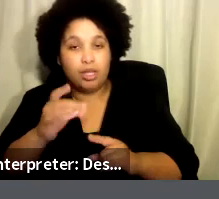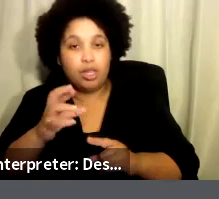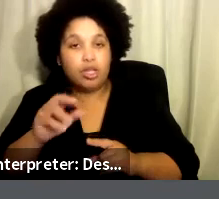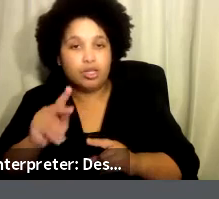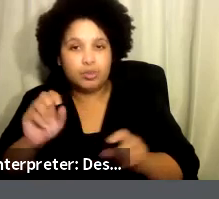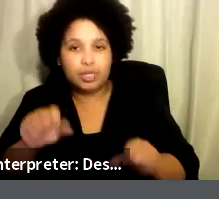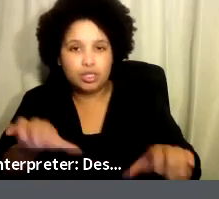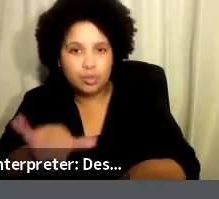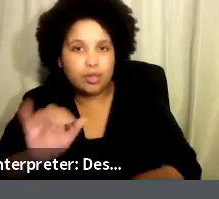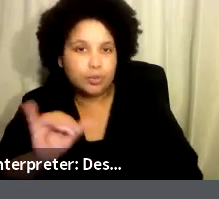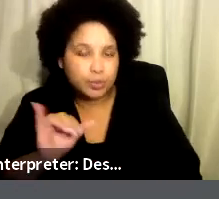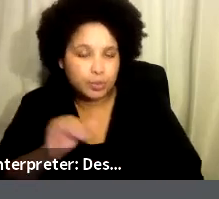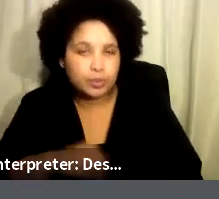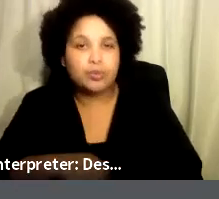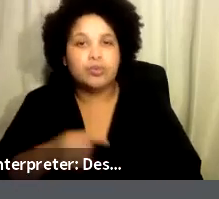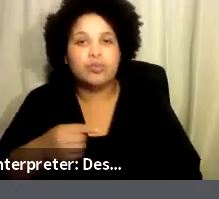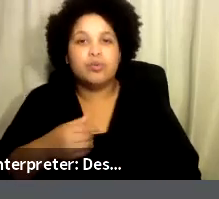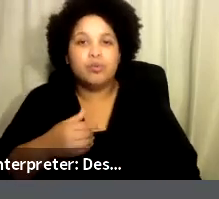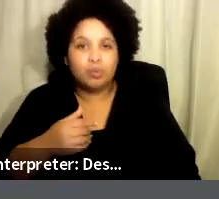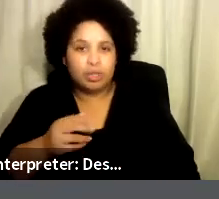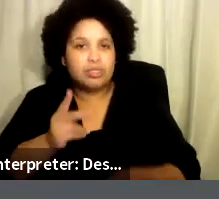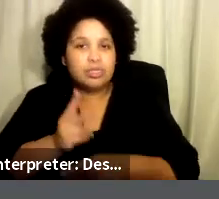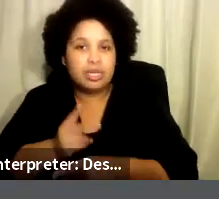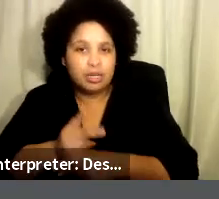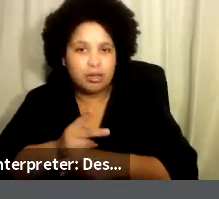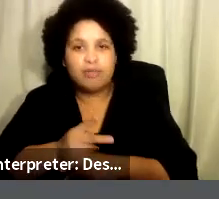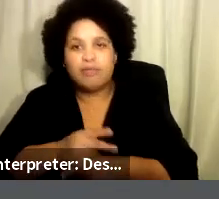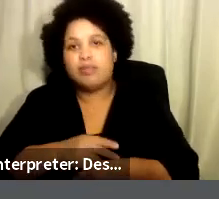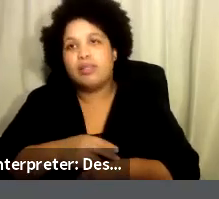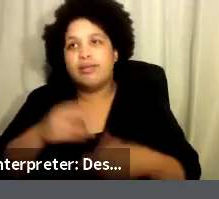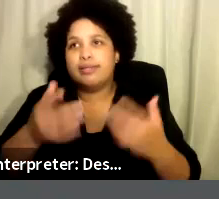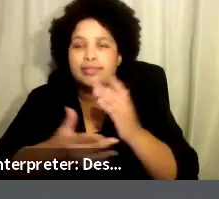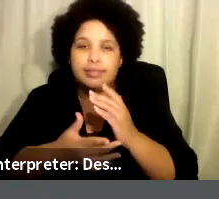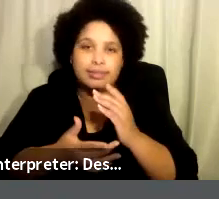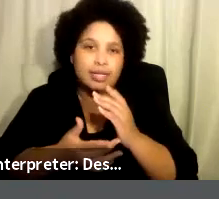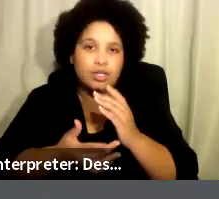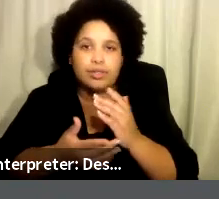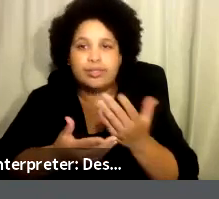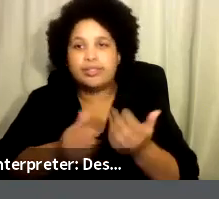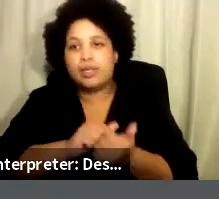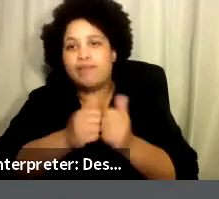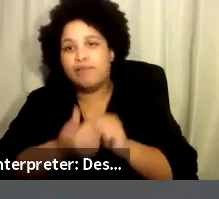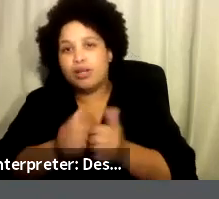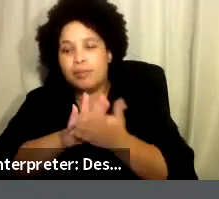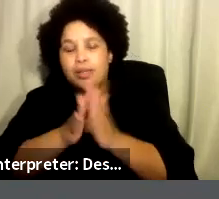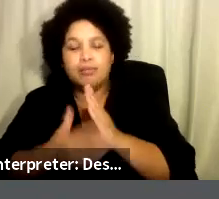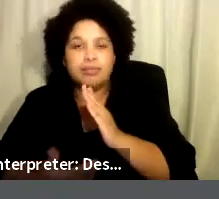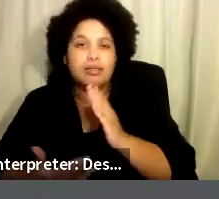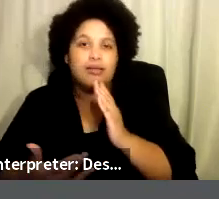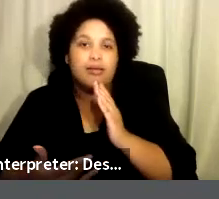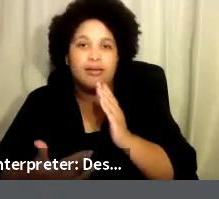go ahead and do that. We do the whole technical stuff that we convert it, we transfer it to an electronic file and upload